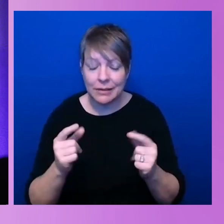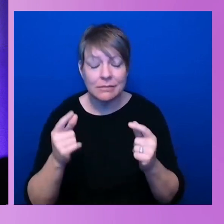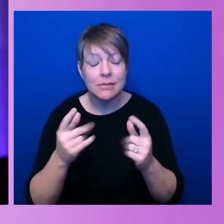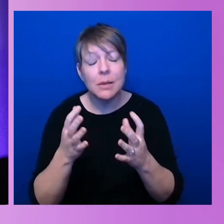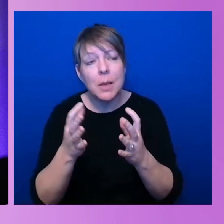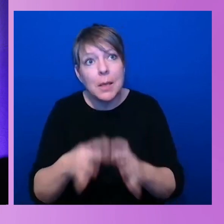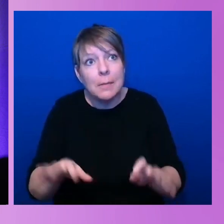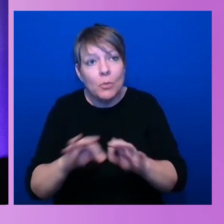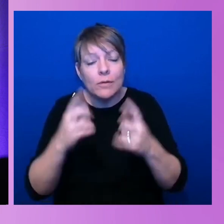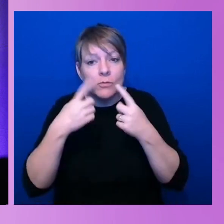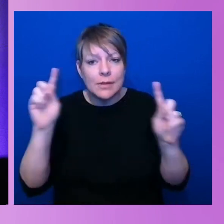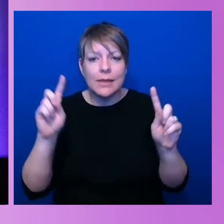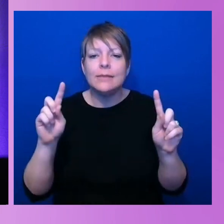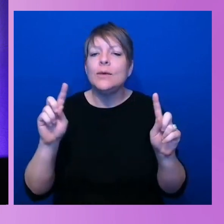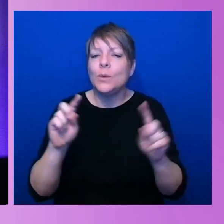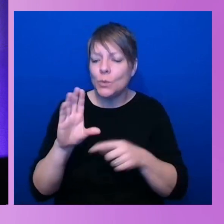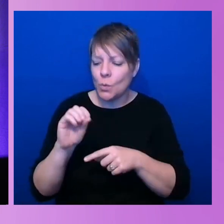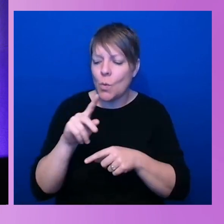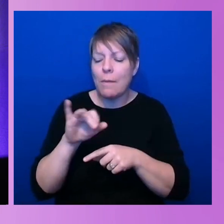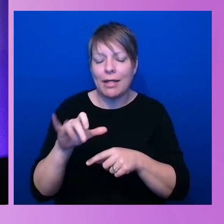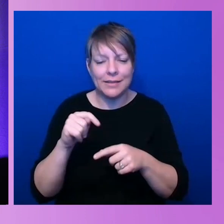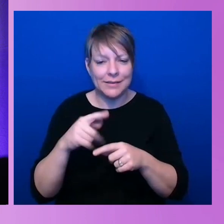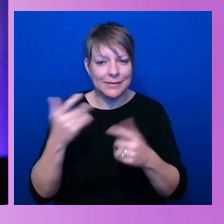Copilot is here to level the playing field.